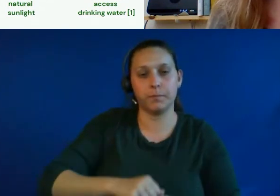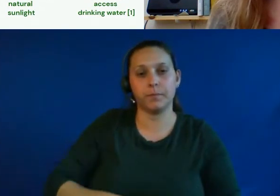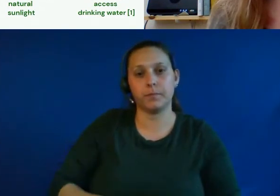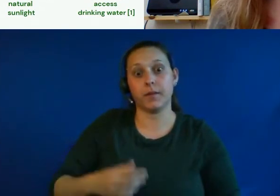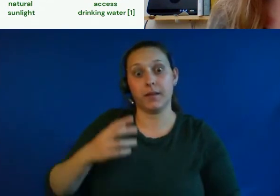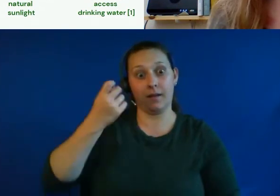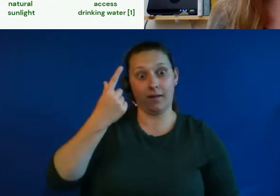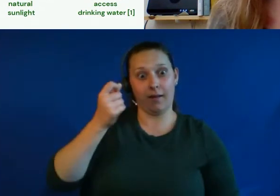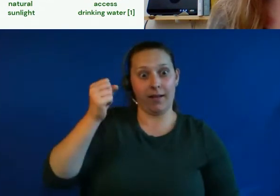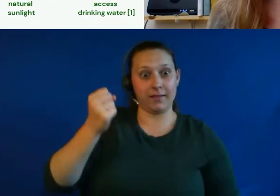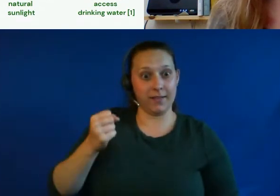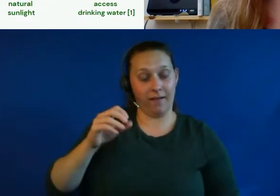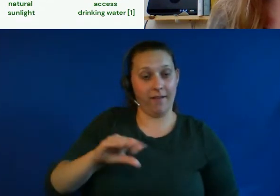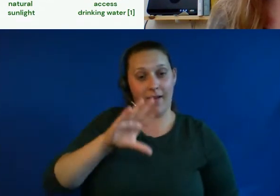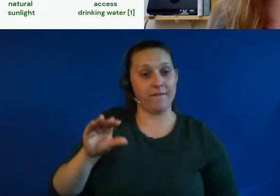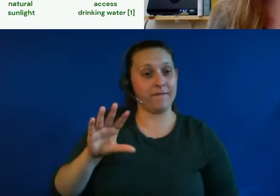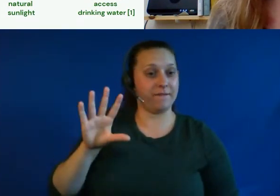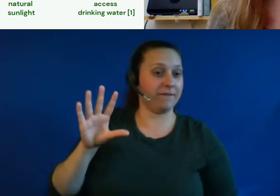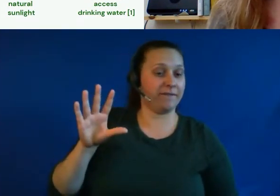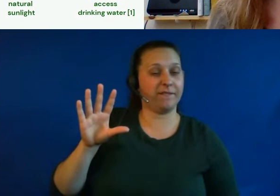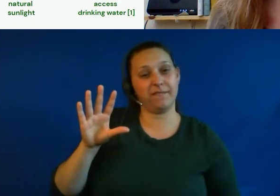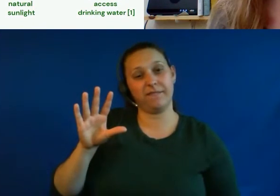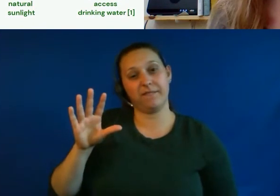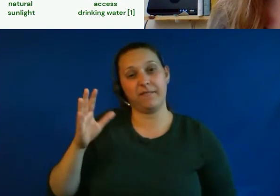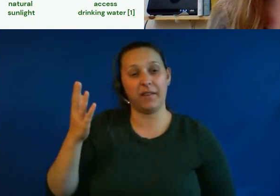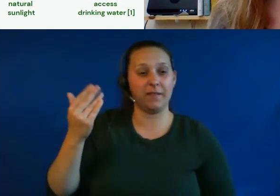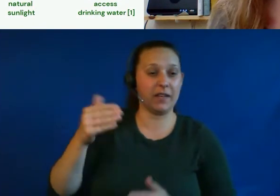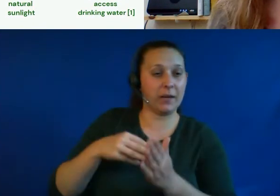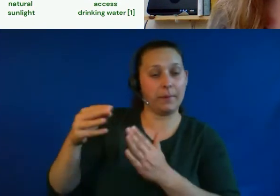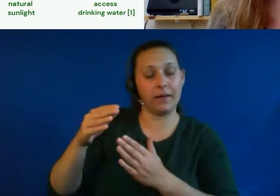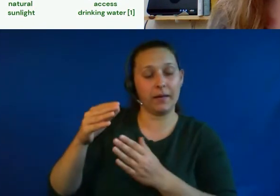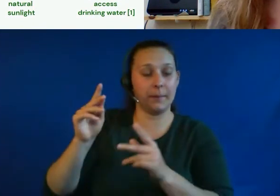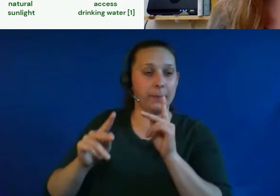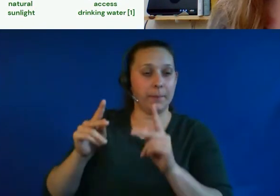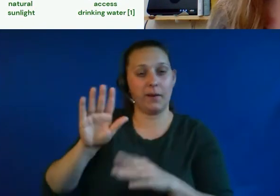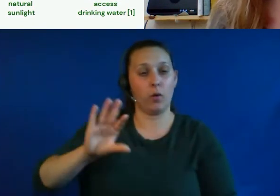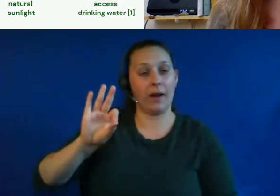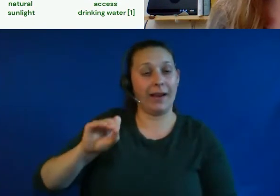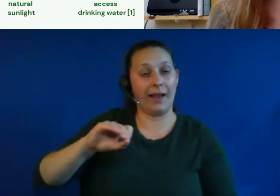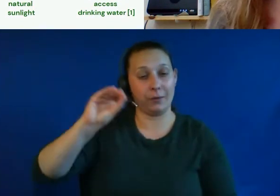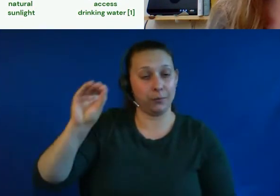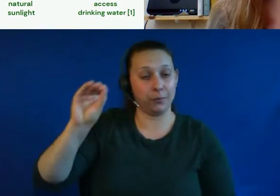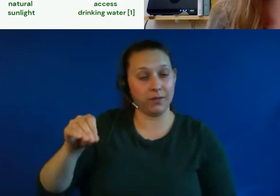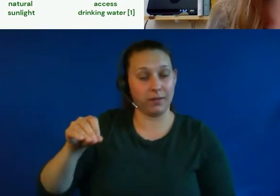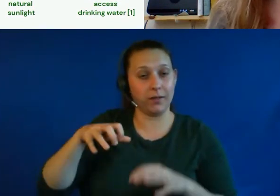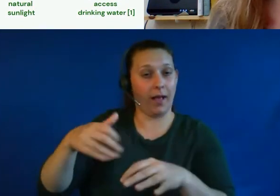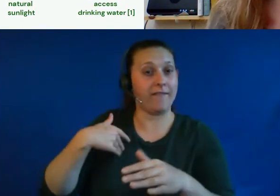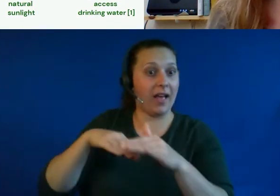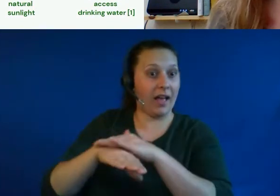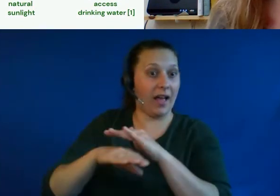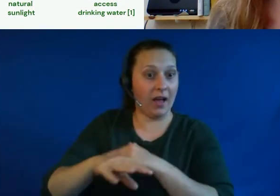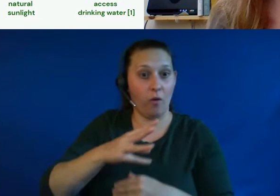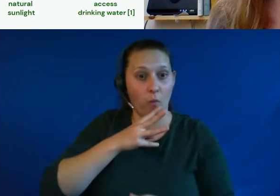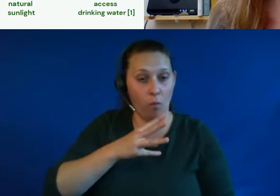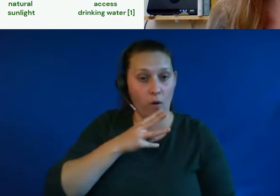50 million people have access to 50 million people, which is about 90% of the population, have access to water, so they will be able to